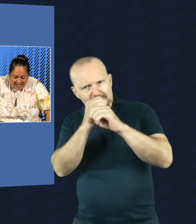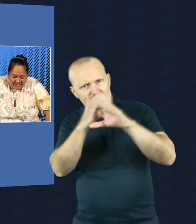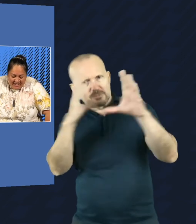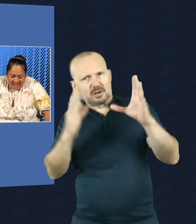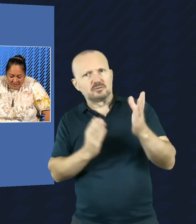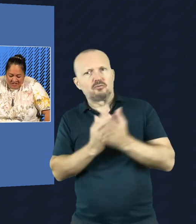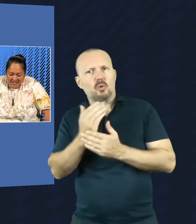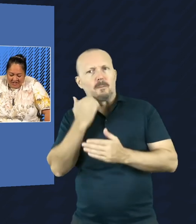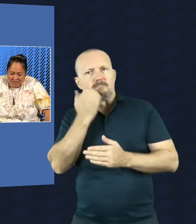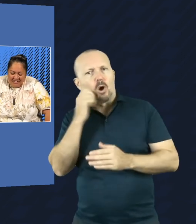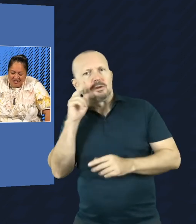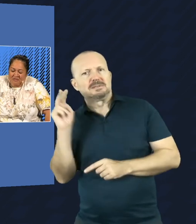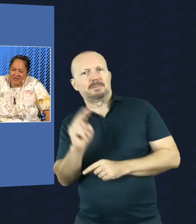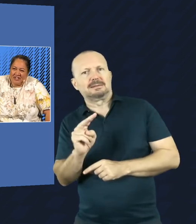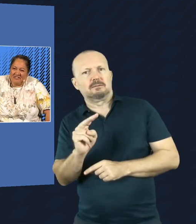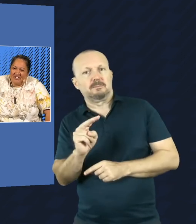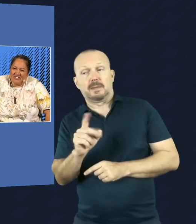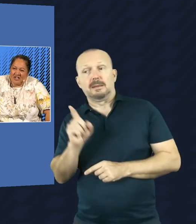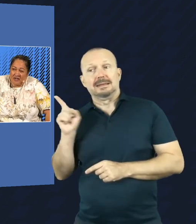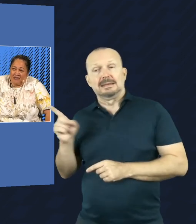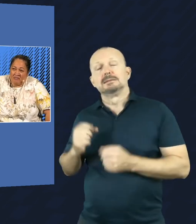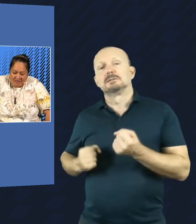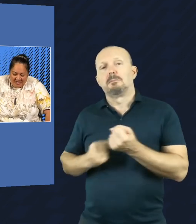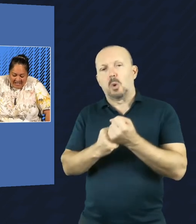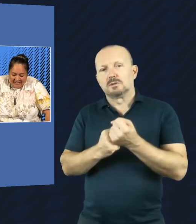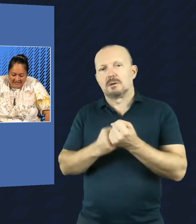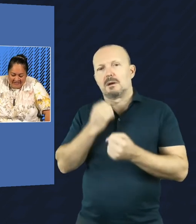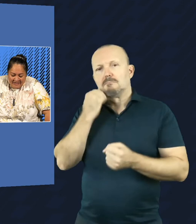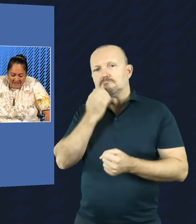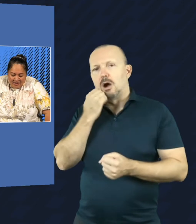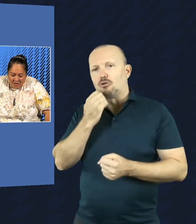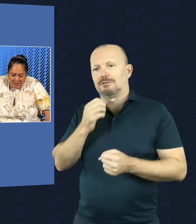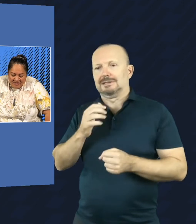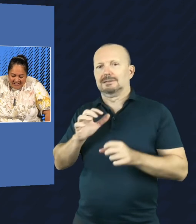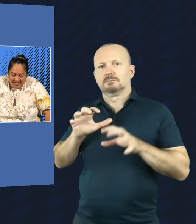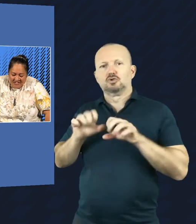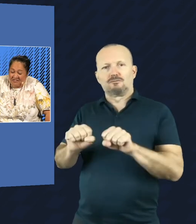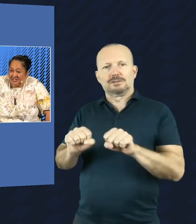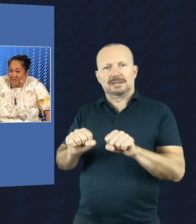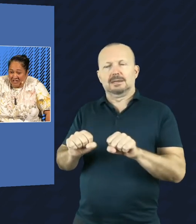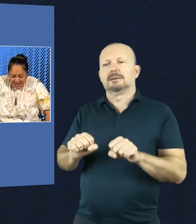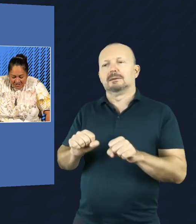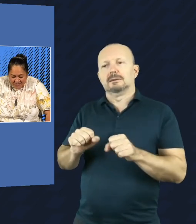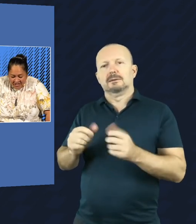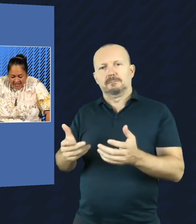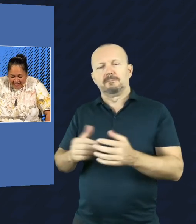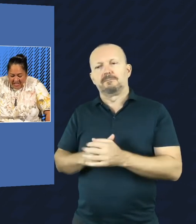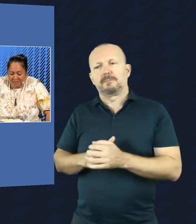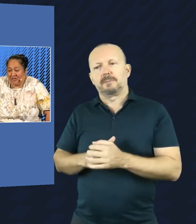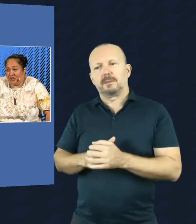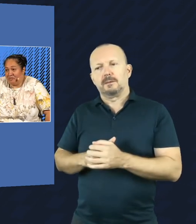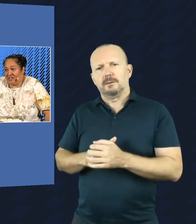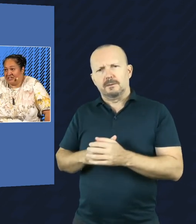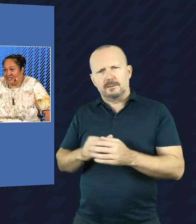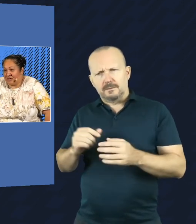sovereignty, which anticipates Māori governance over Māori data. The model assesses different dimensions of data to